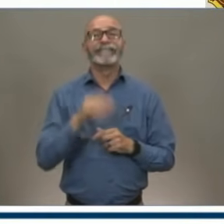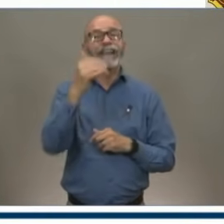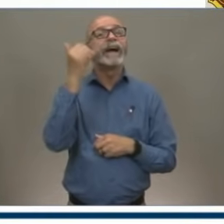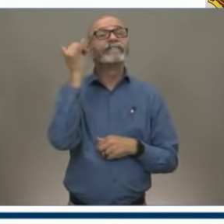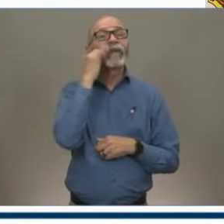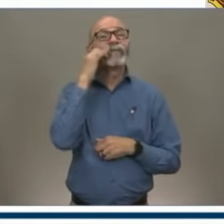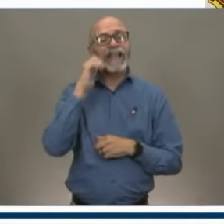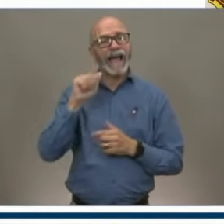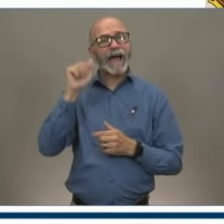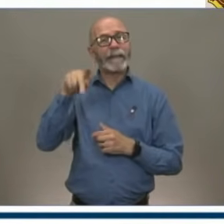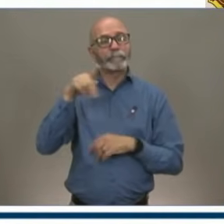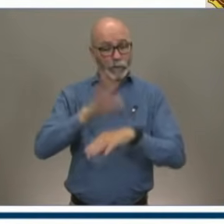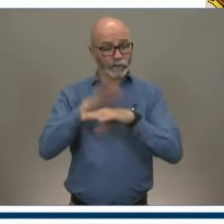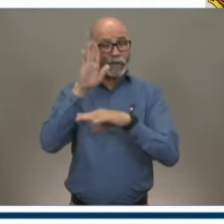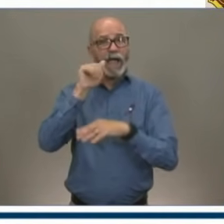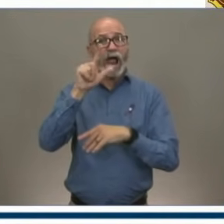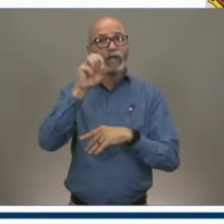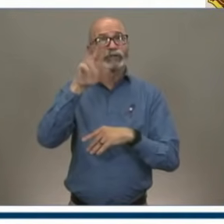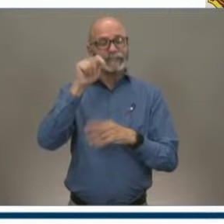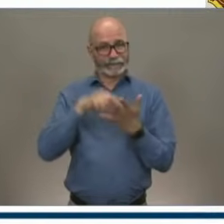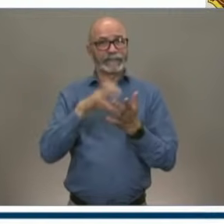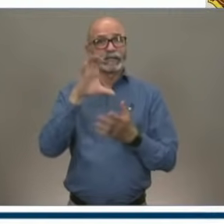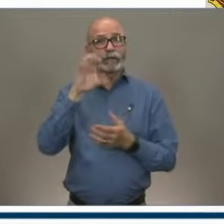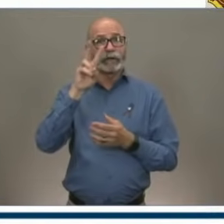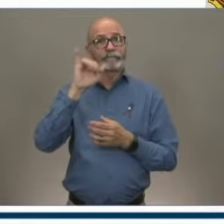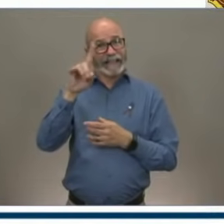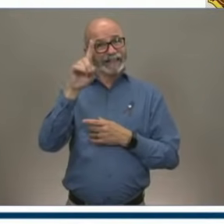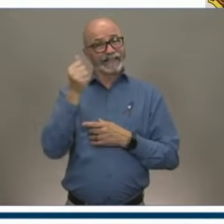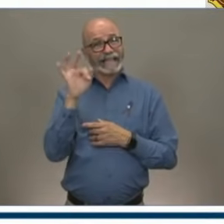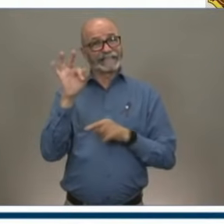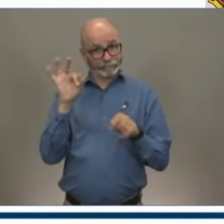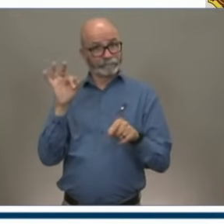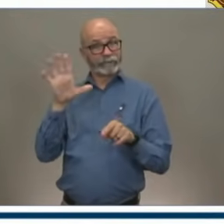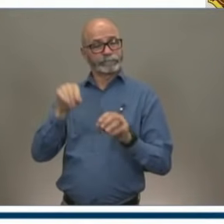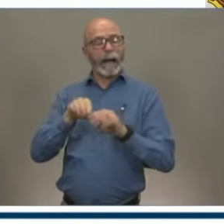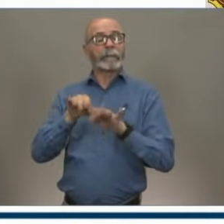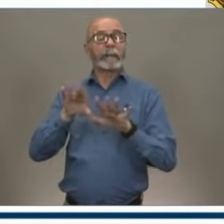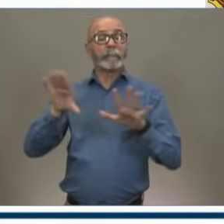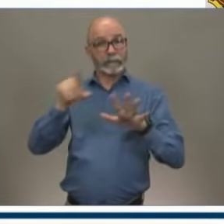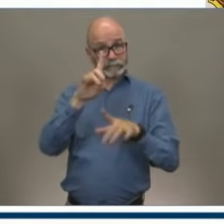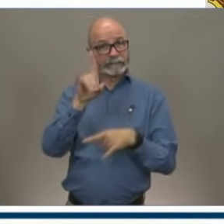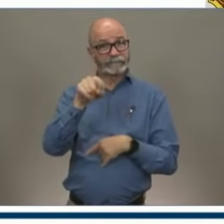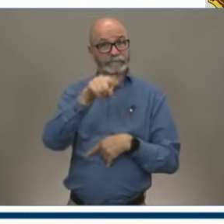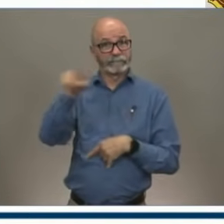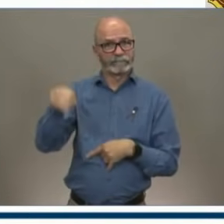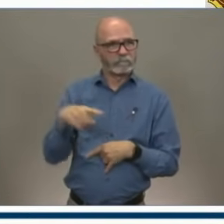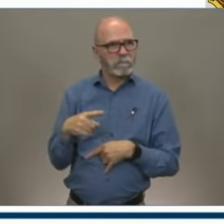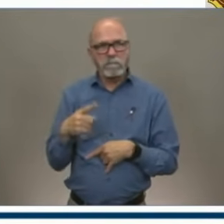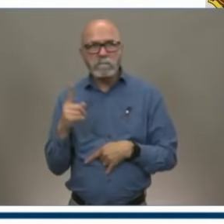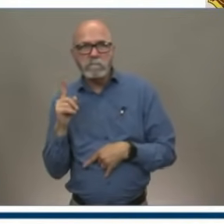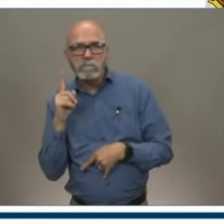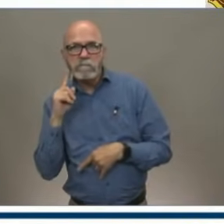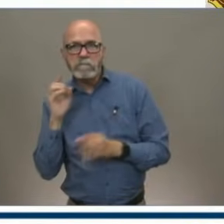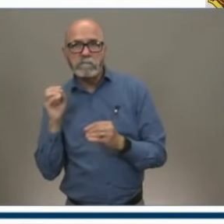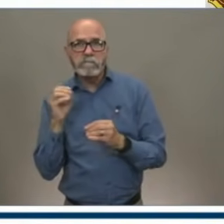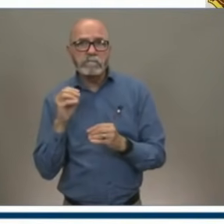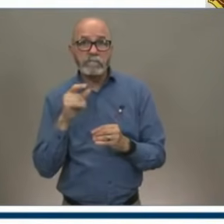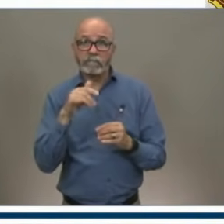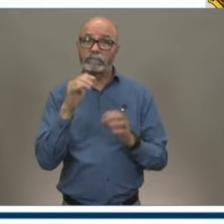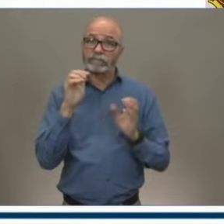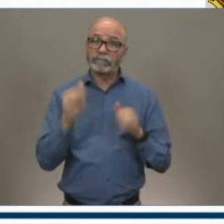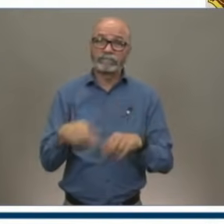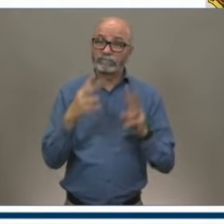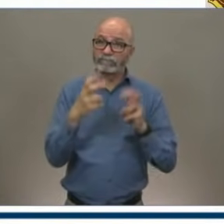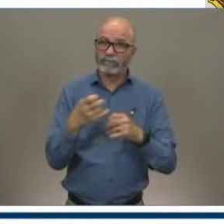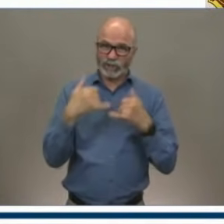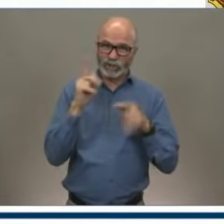in alerting people to get tested yet, or led to any positive COVID tests in Nova Scotia? And should people still be downloading it? Absolutely,